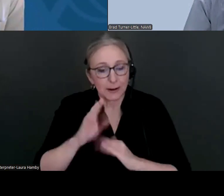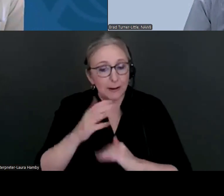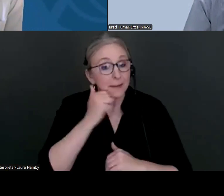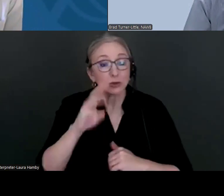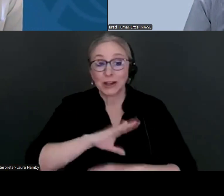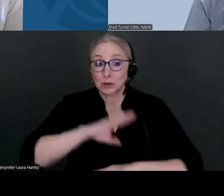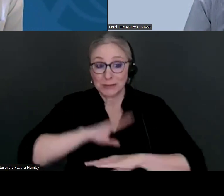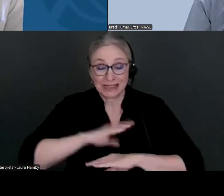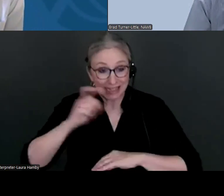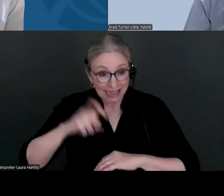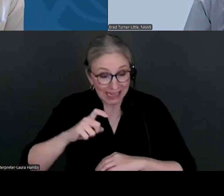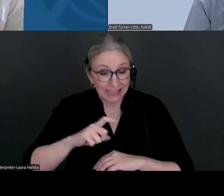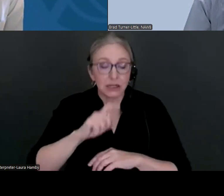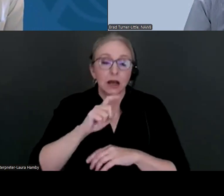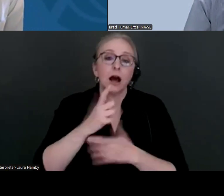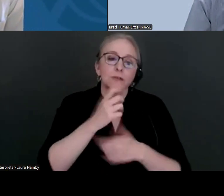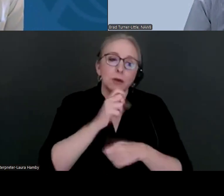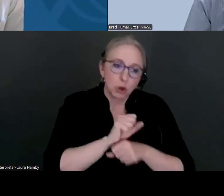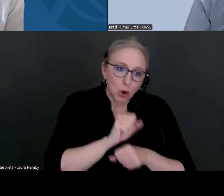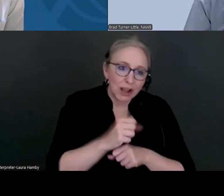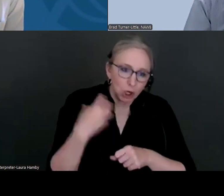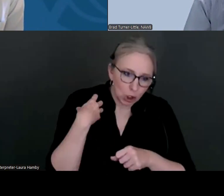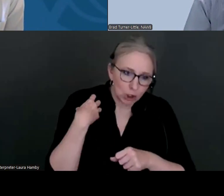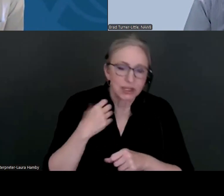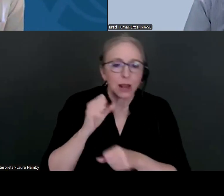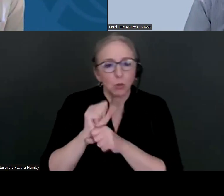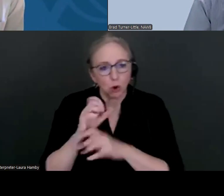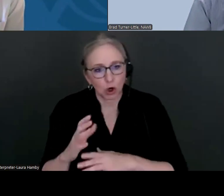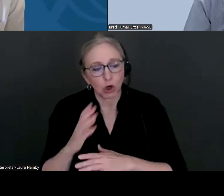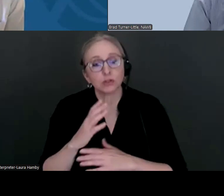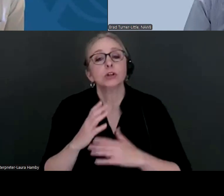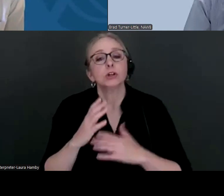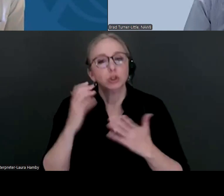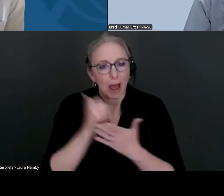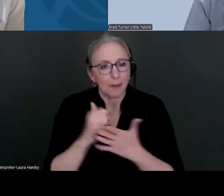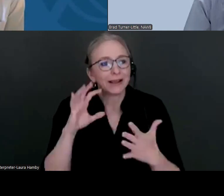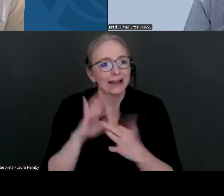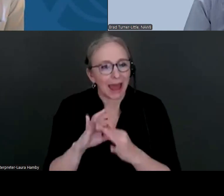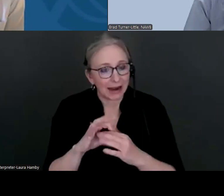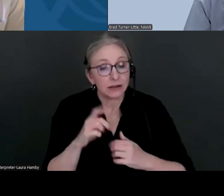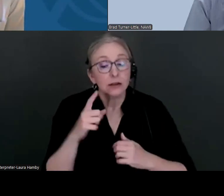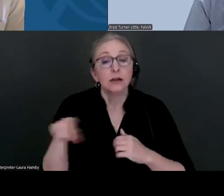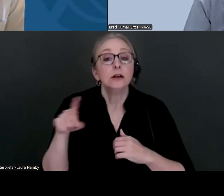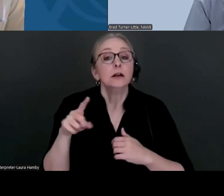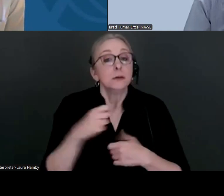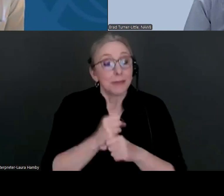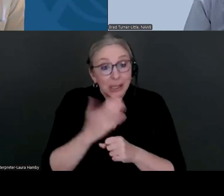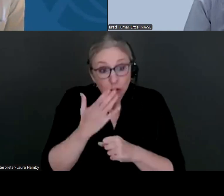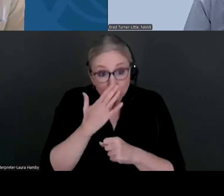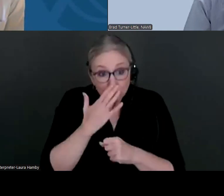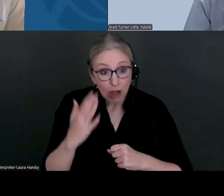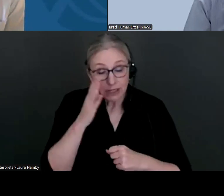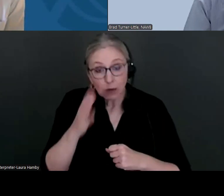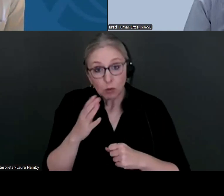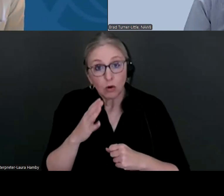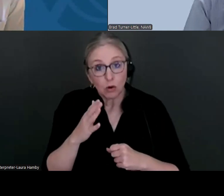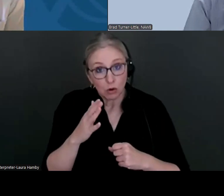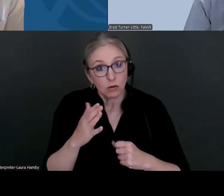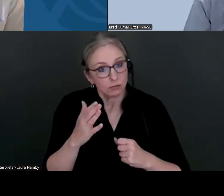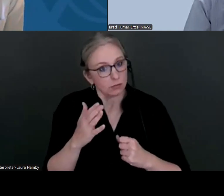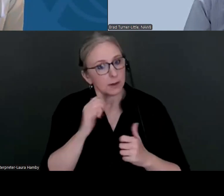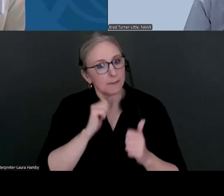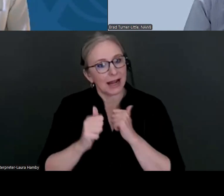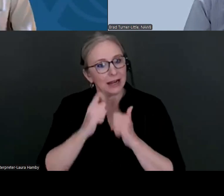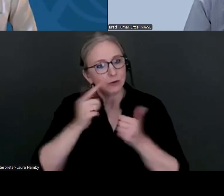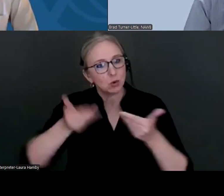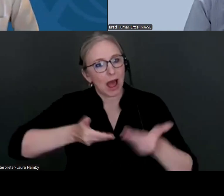both employers and workers, and to bridge the gaps between them, helping employers to create good jobs that will make them competitive for hiring the workers